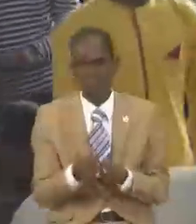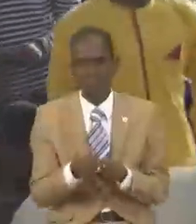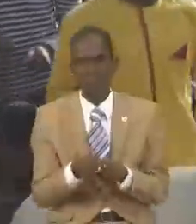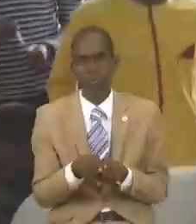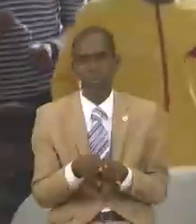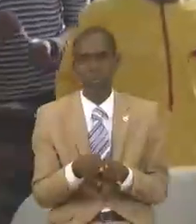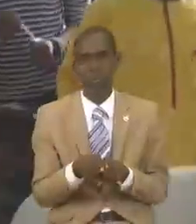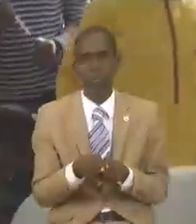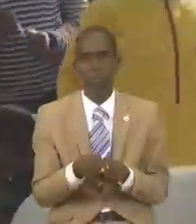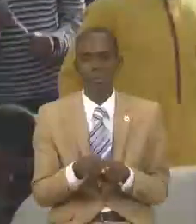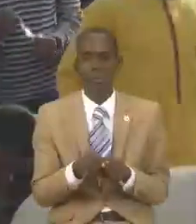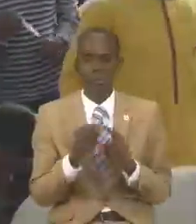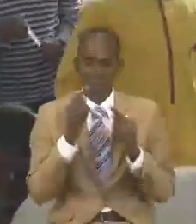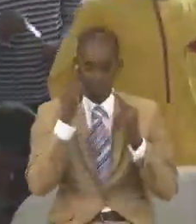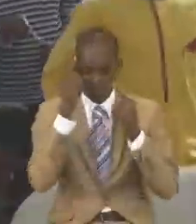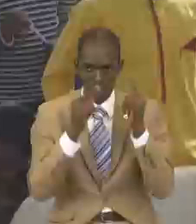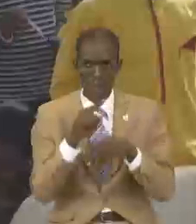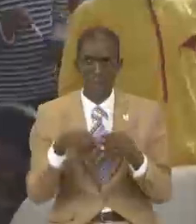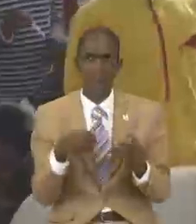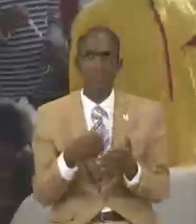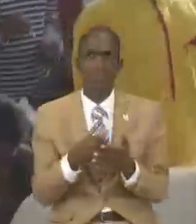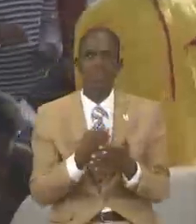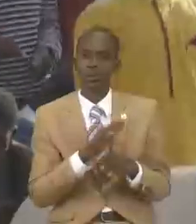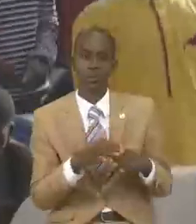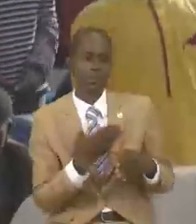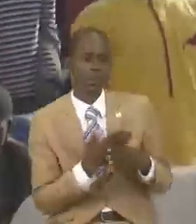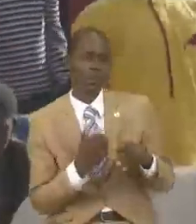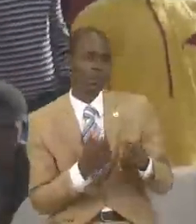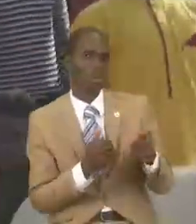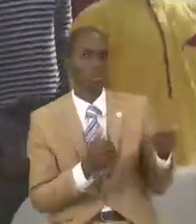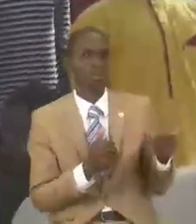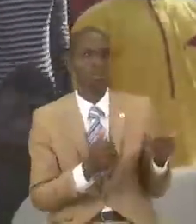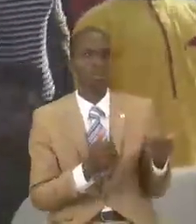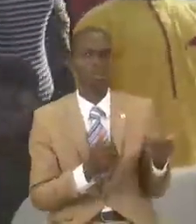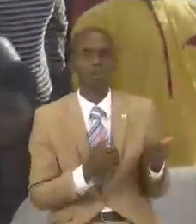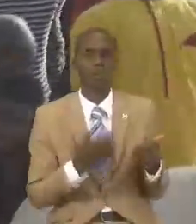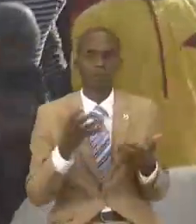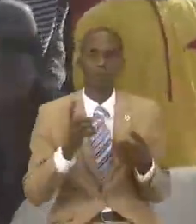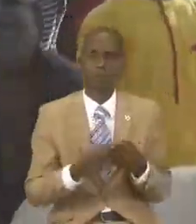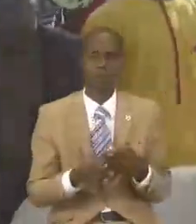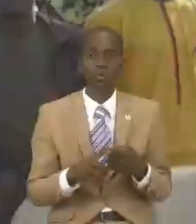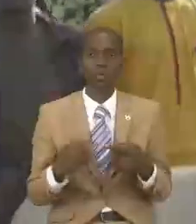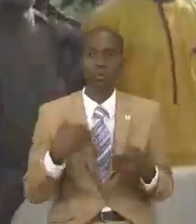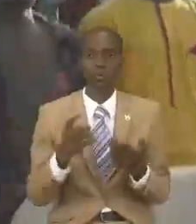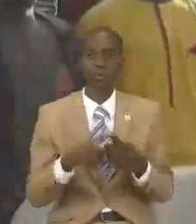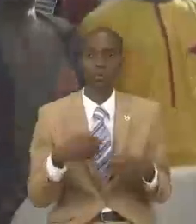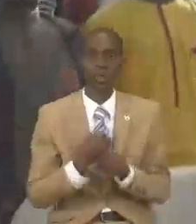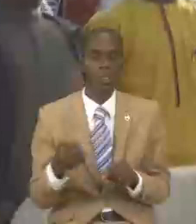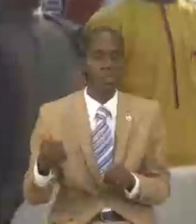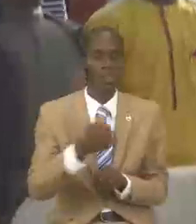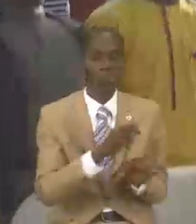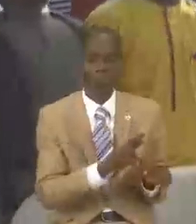be considerate. Don't disturb other people. We want to make ourselves ready to get to